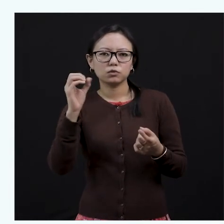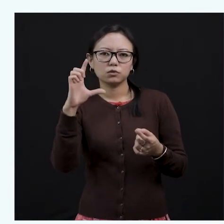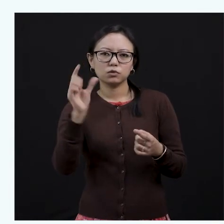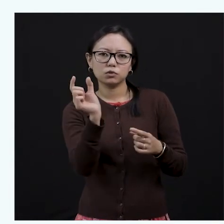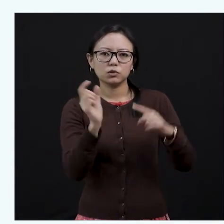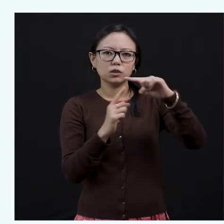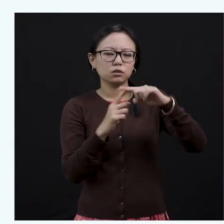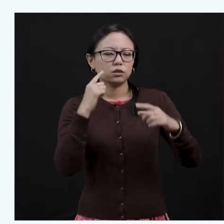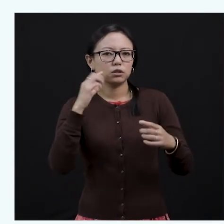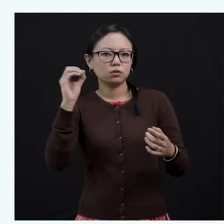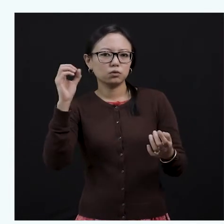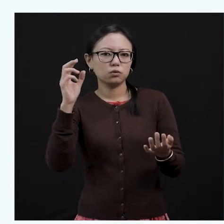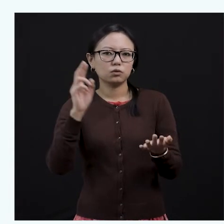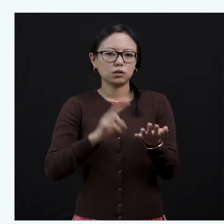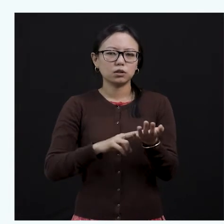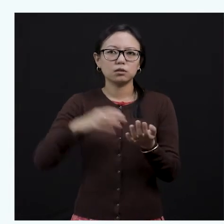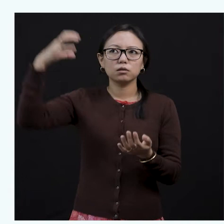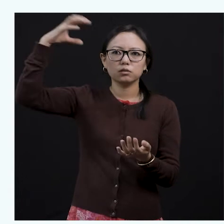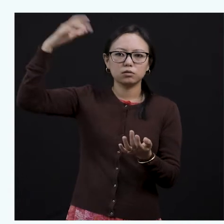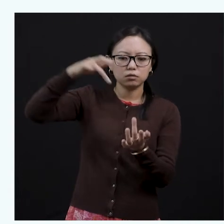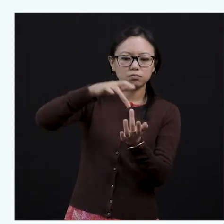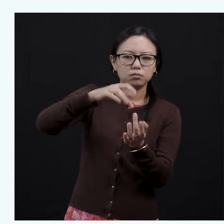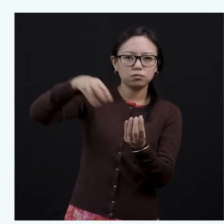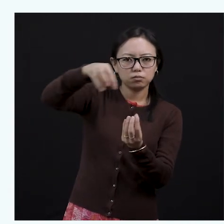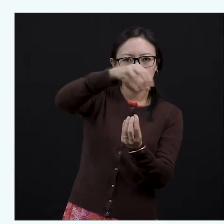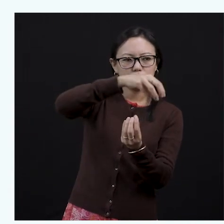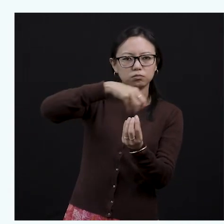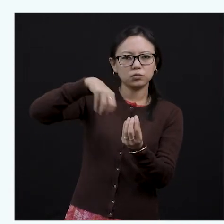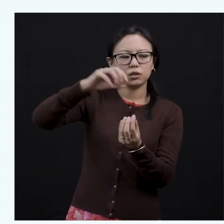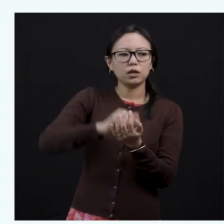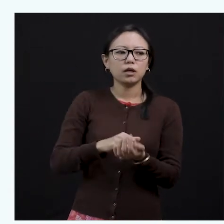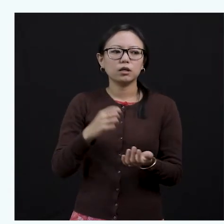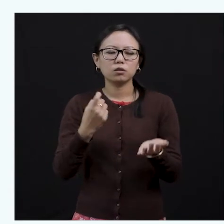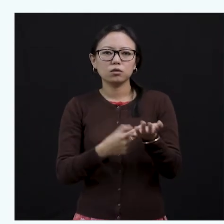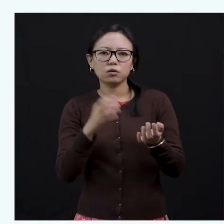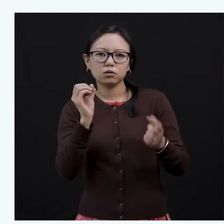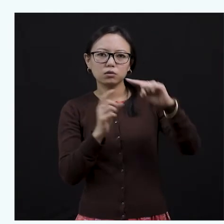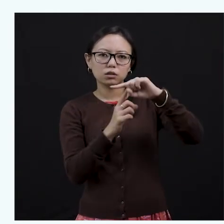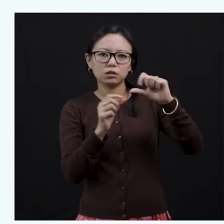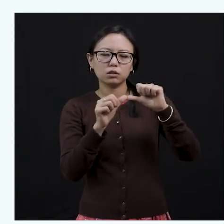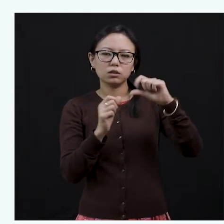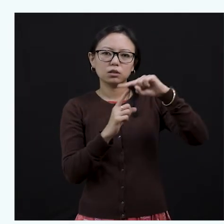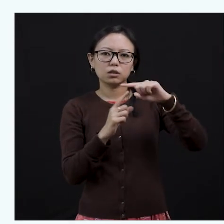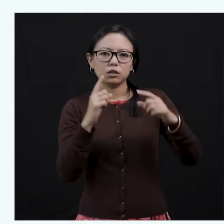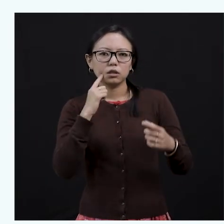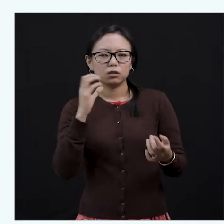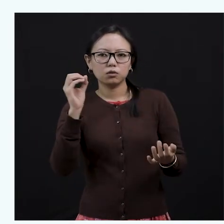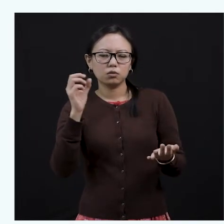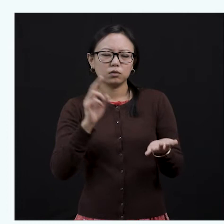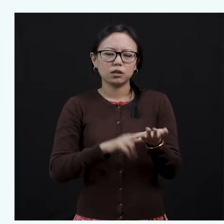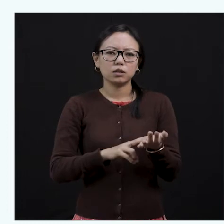sun, and rotation means moving only from its place, okay? So because of the rotation and